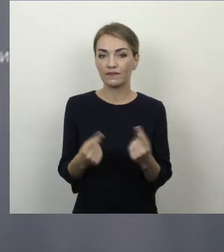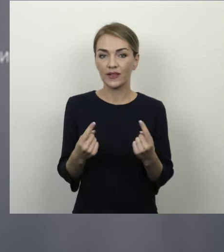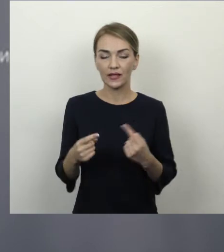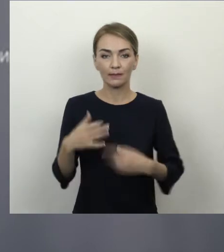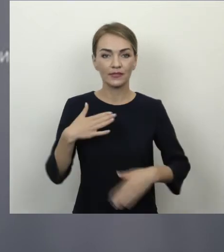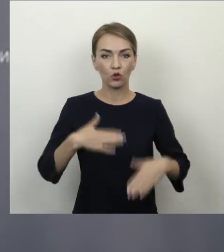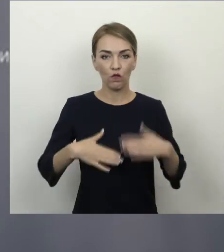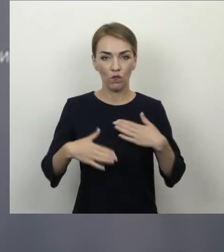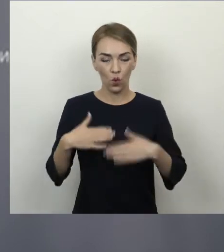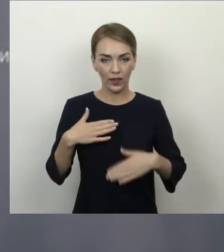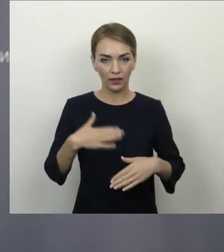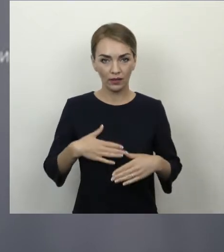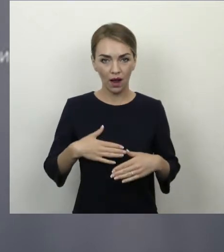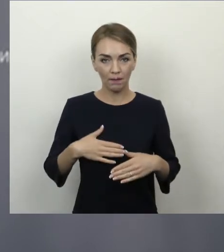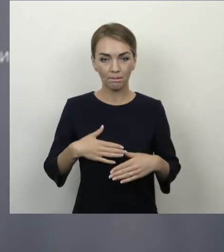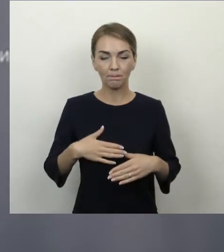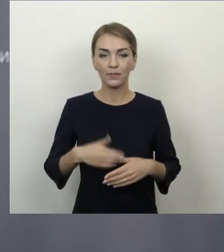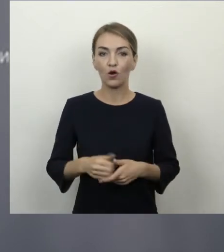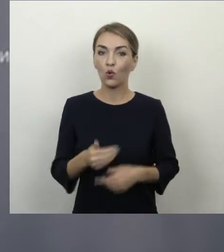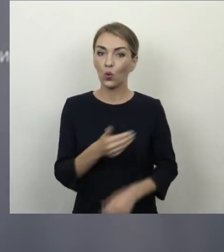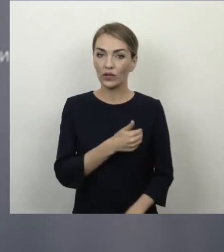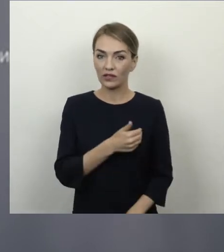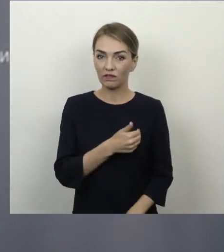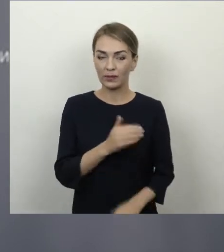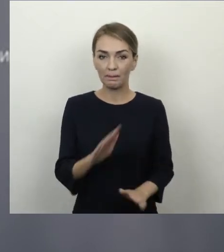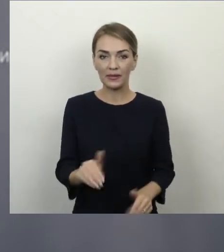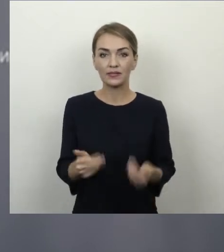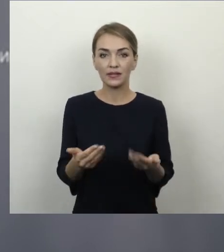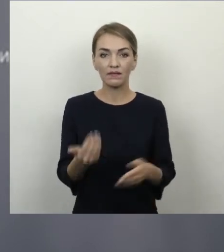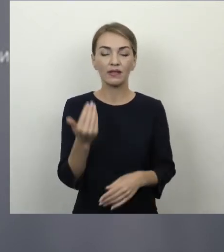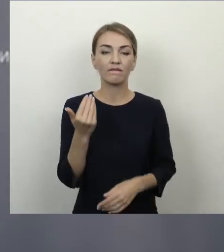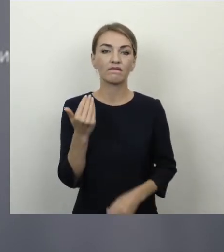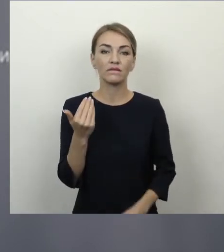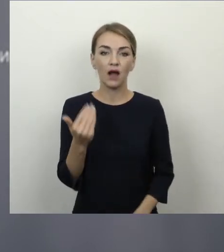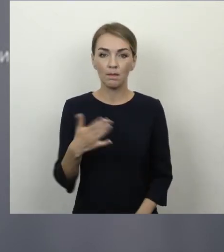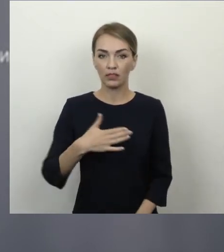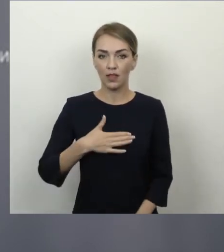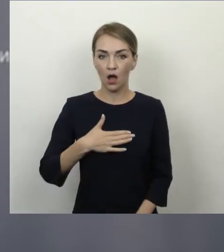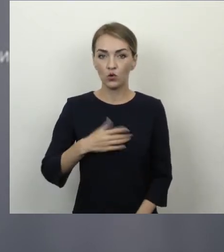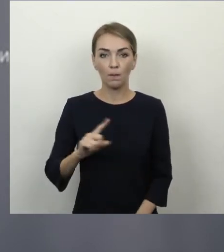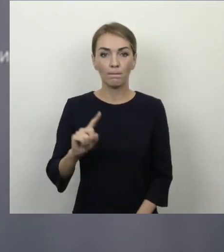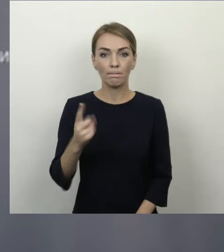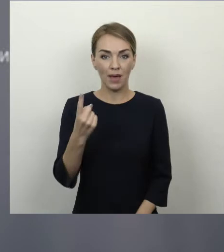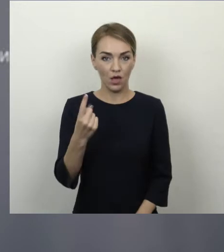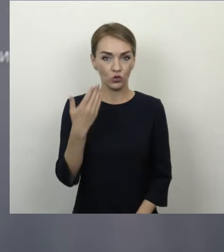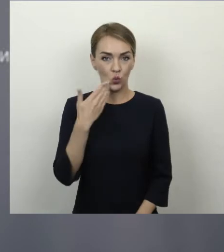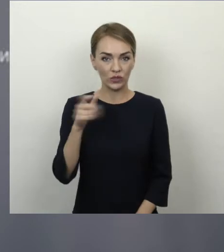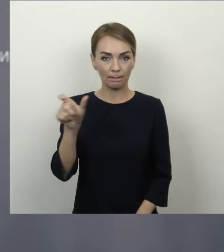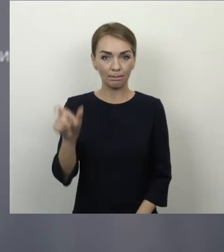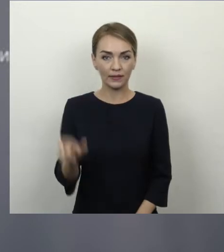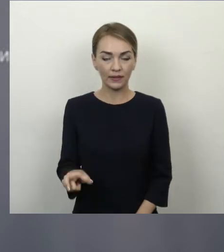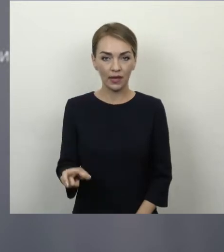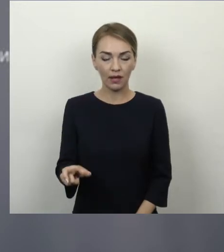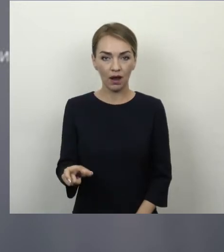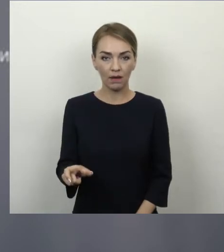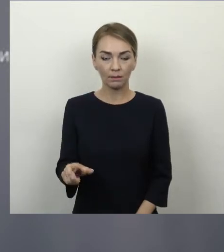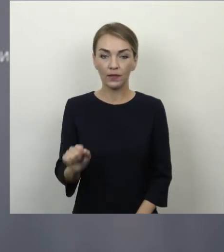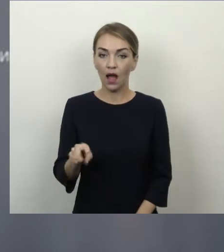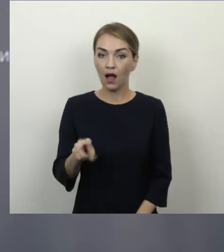of protection of the electoral rights in these countries. Let me introduce to you our first